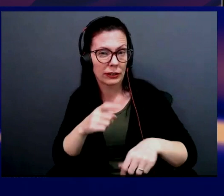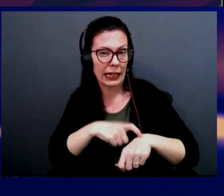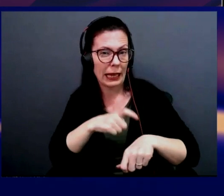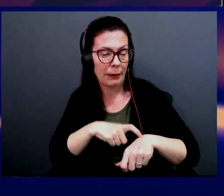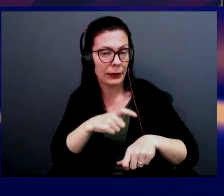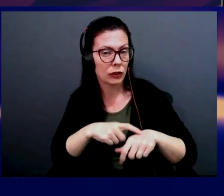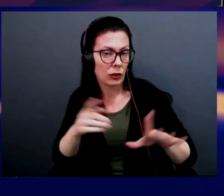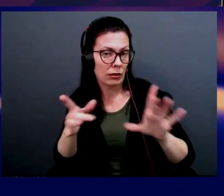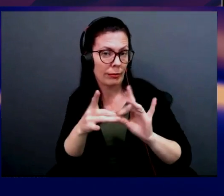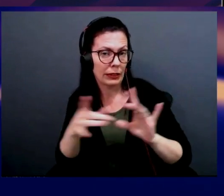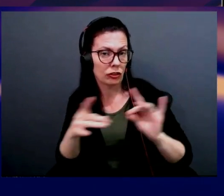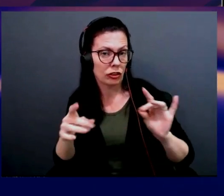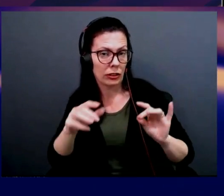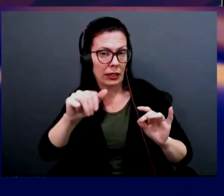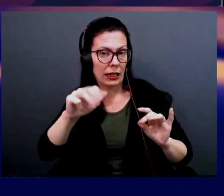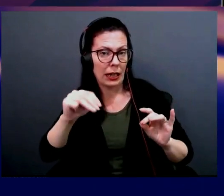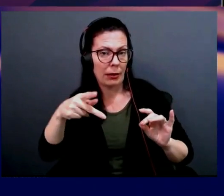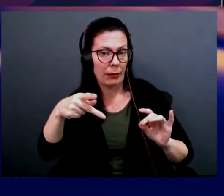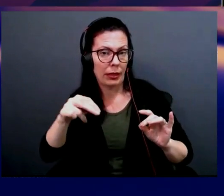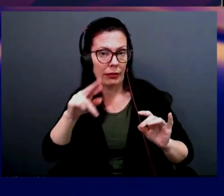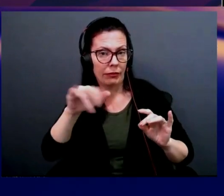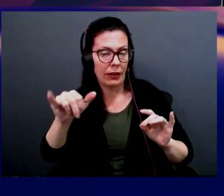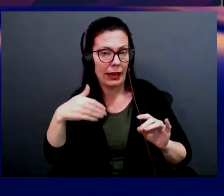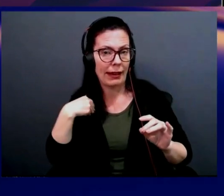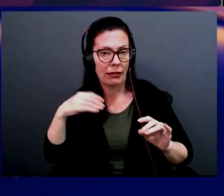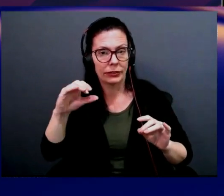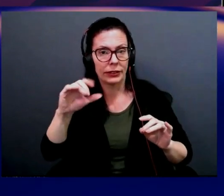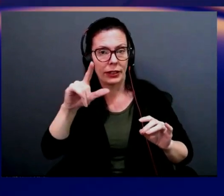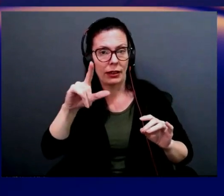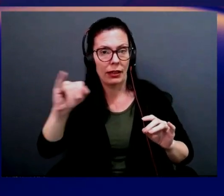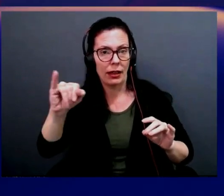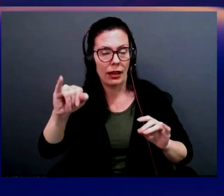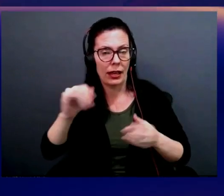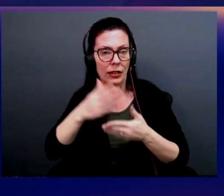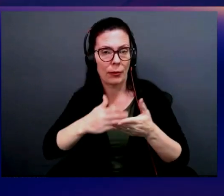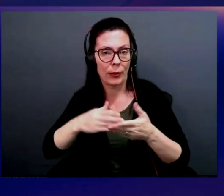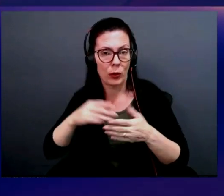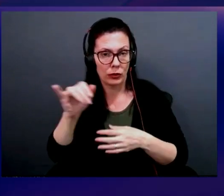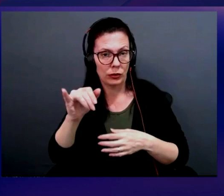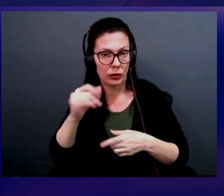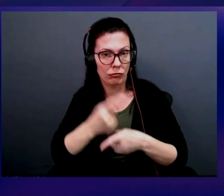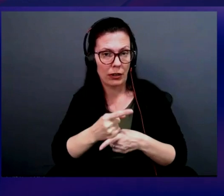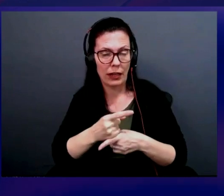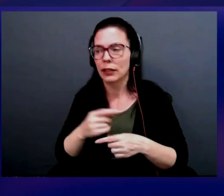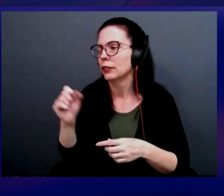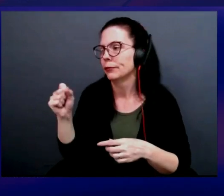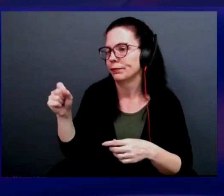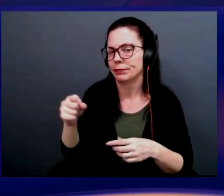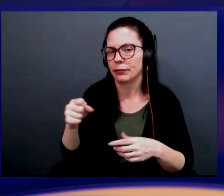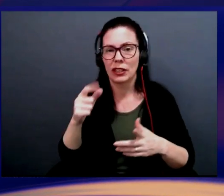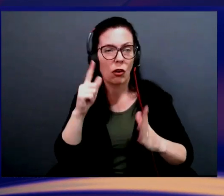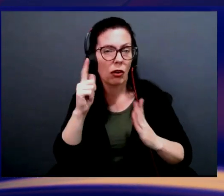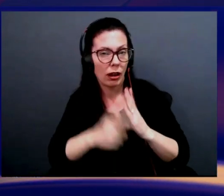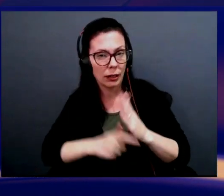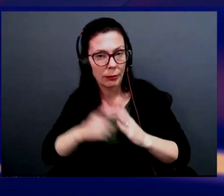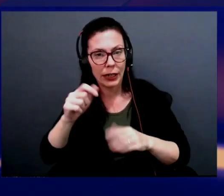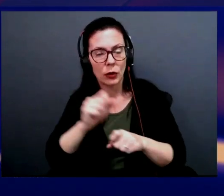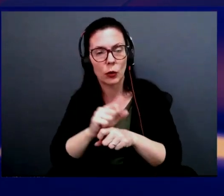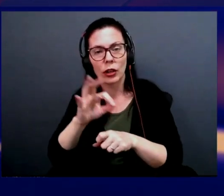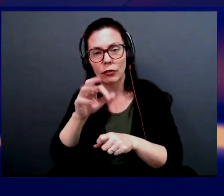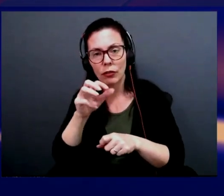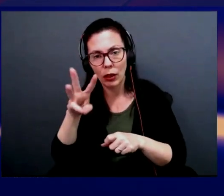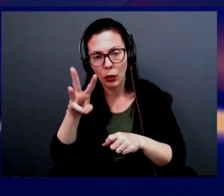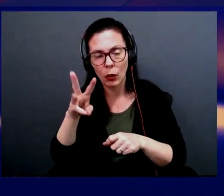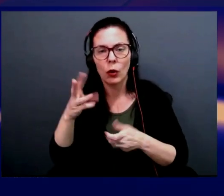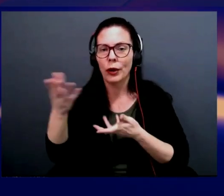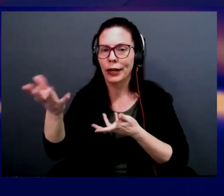that Amplify also has a CLI component, Yes. right? That allows you to automate workflows or interactively work